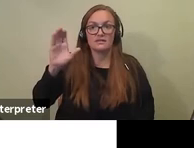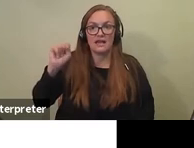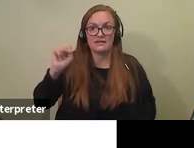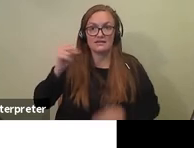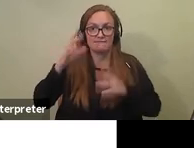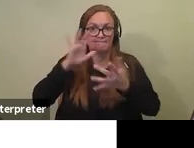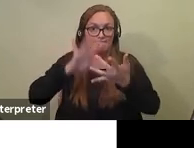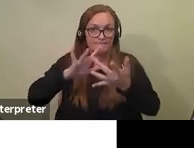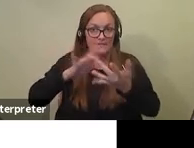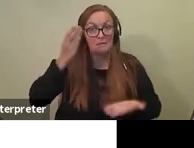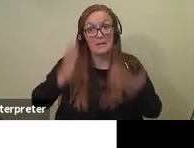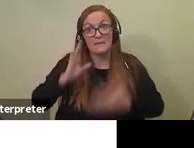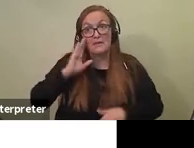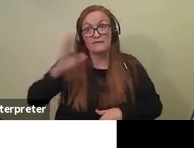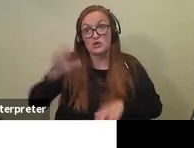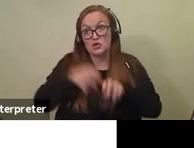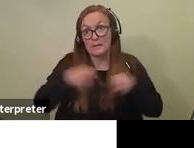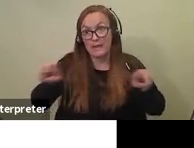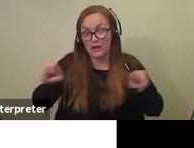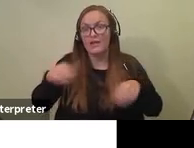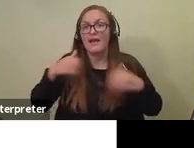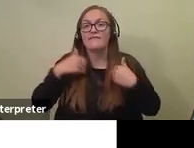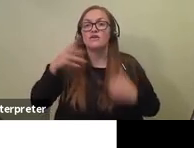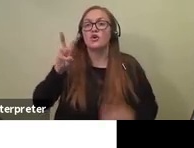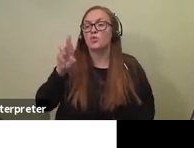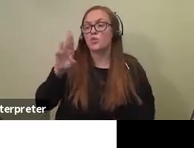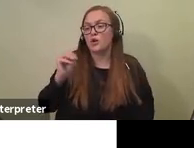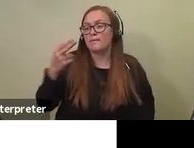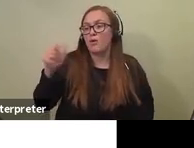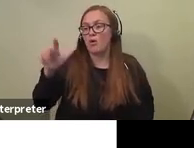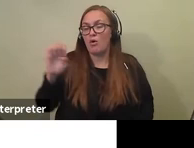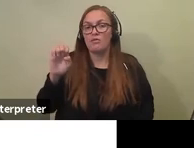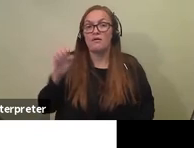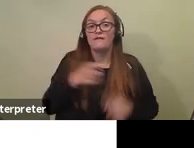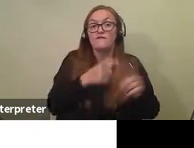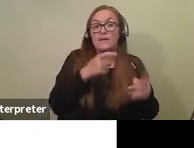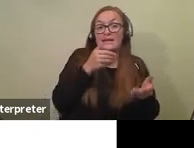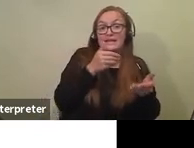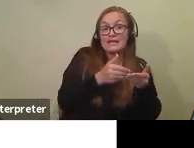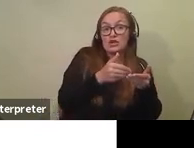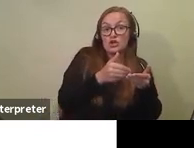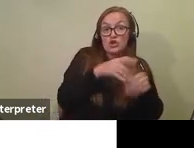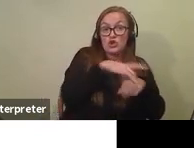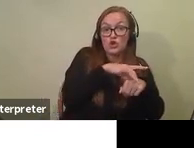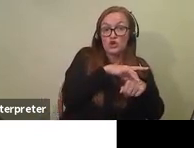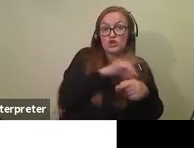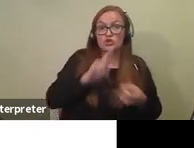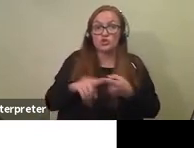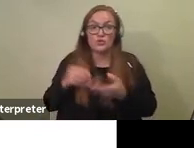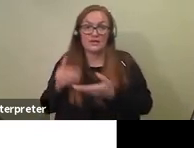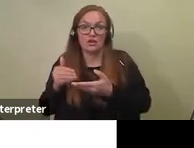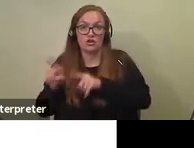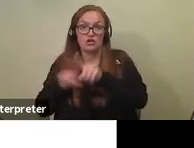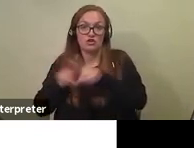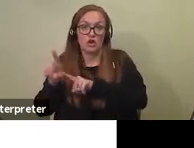panel, there's a wormhole that stretches from near Earth to near the star Vega. And if